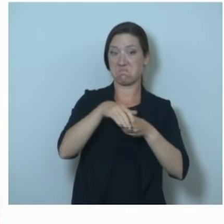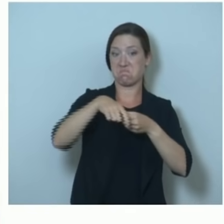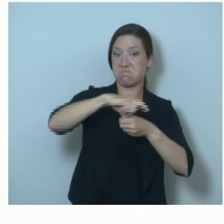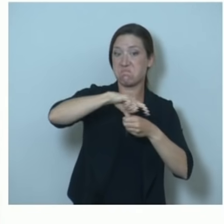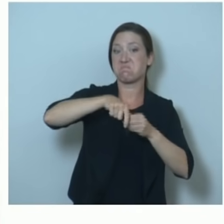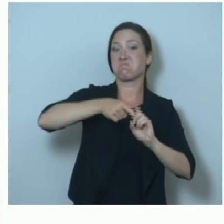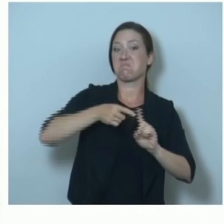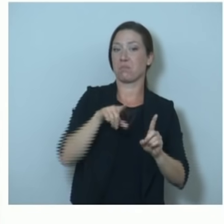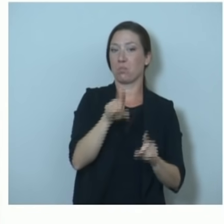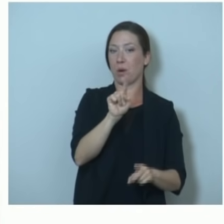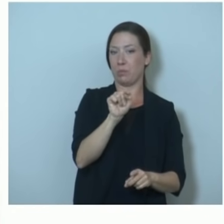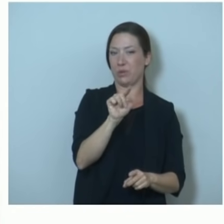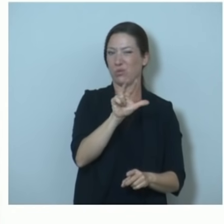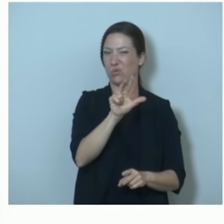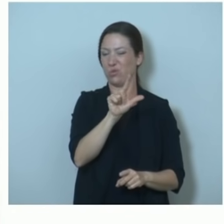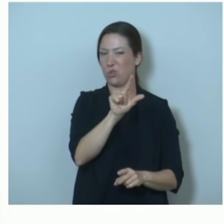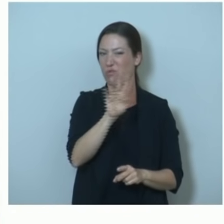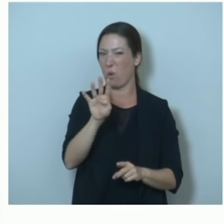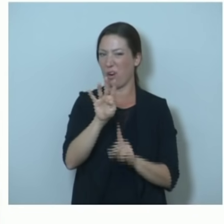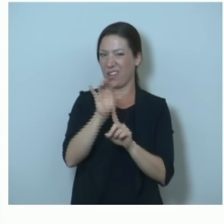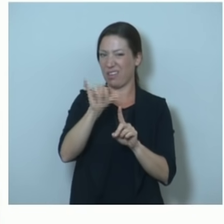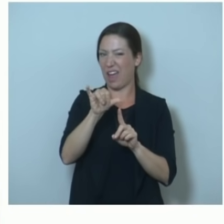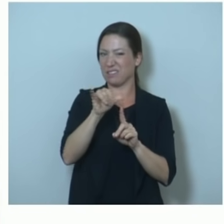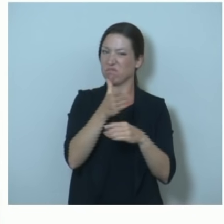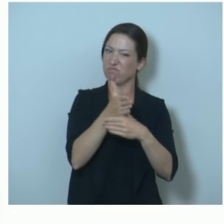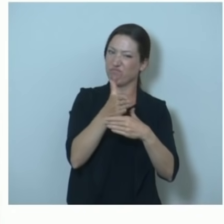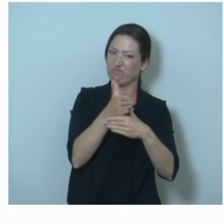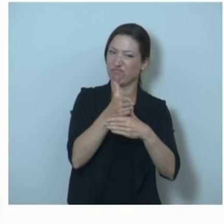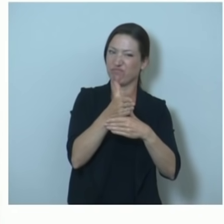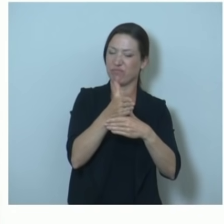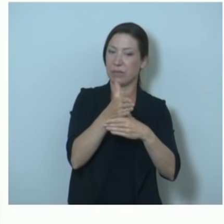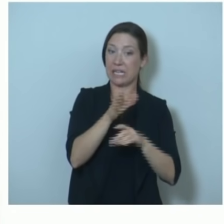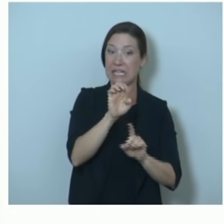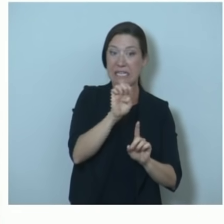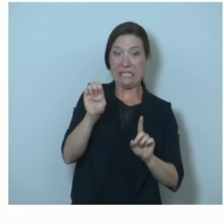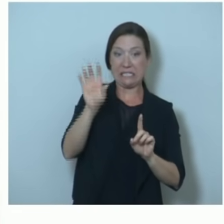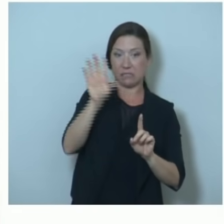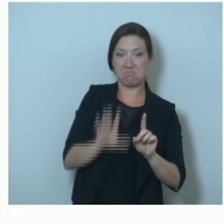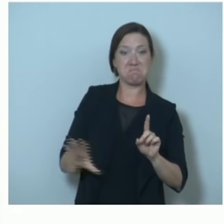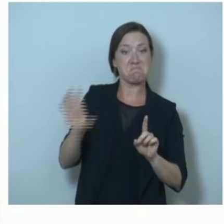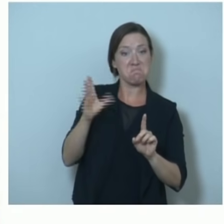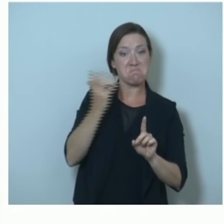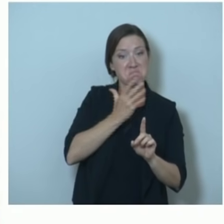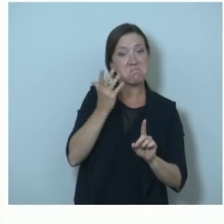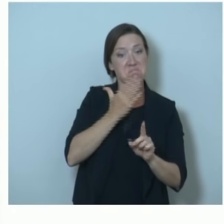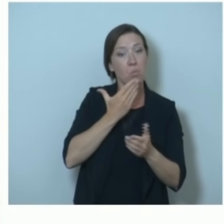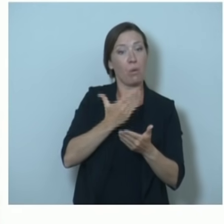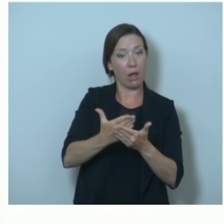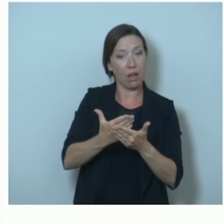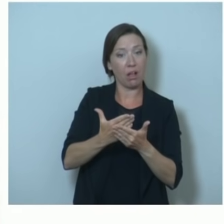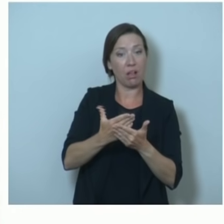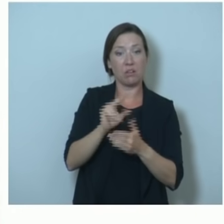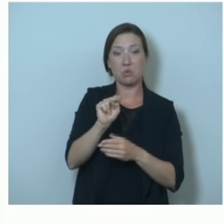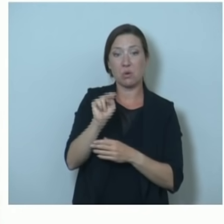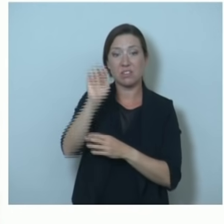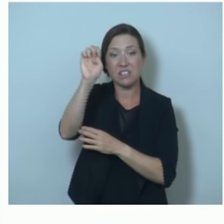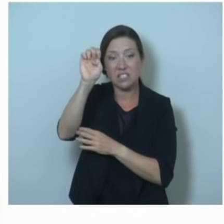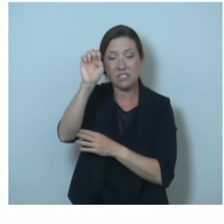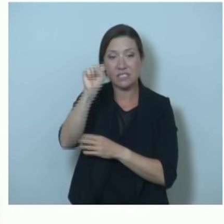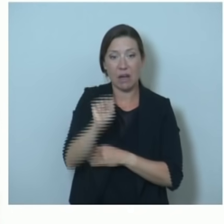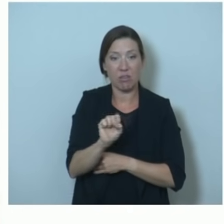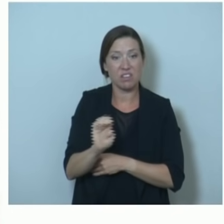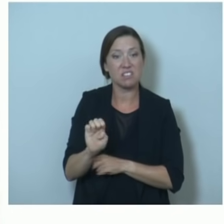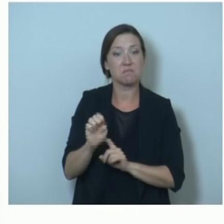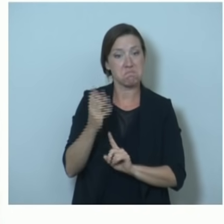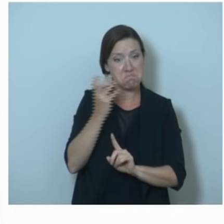state. The east side of the state is doing fairly well. Northeast and southeast, very close or right on the